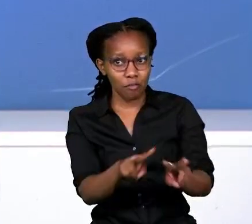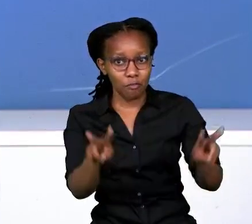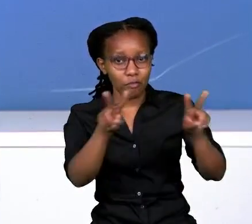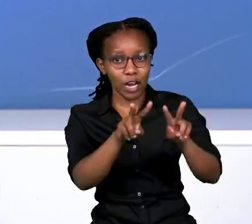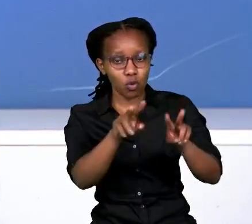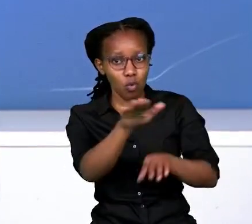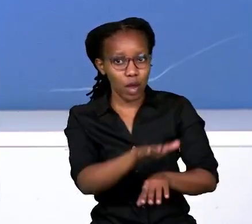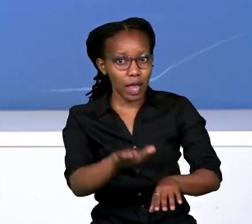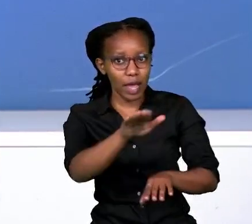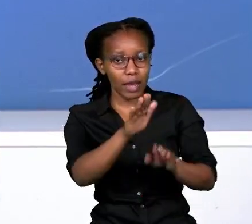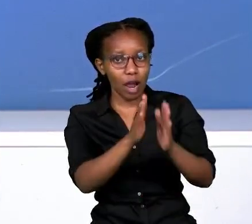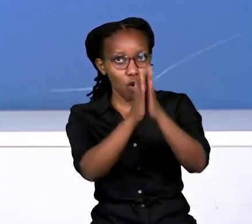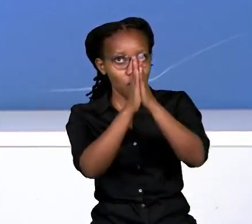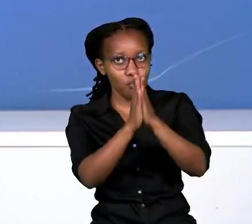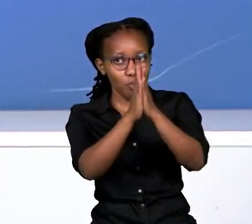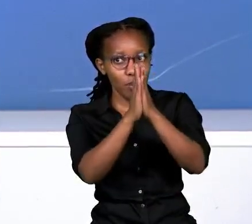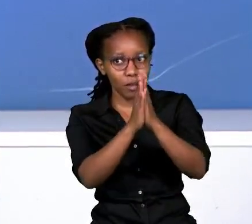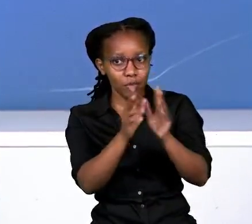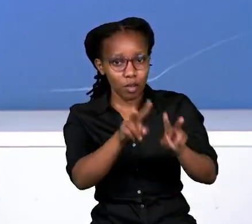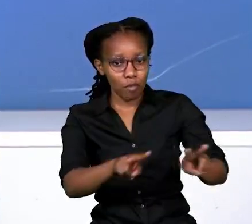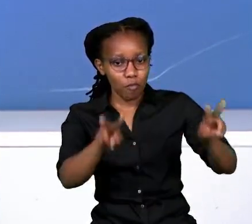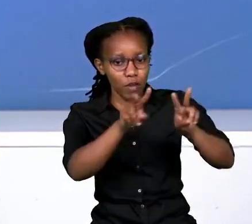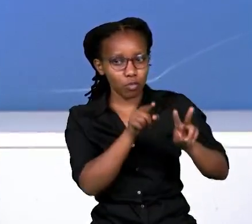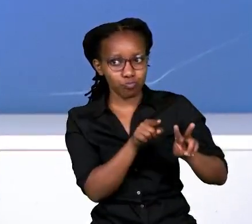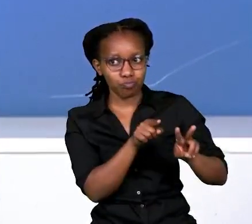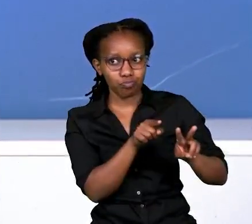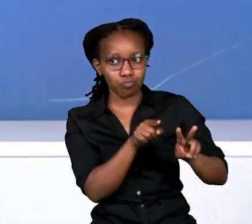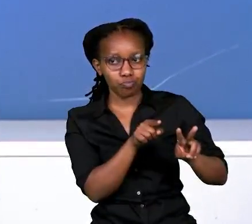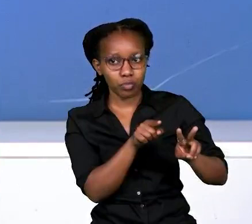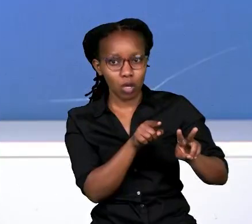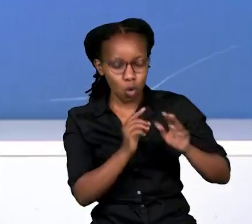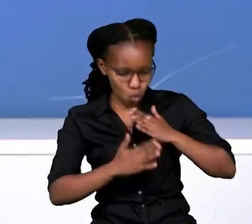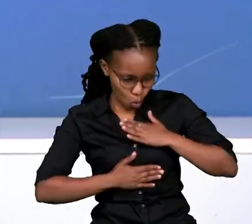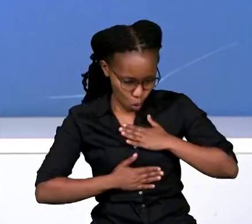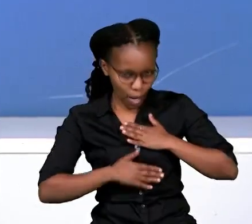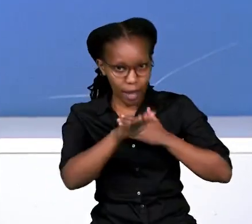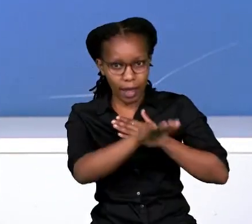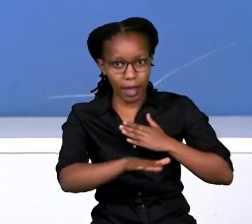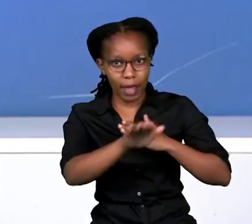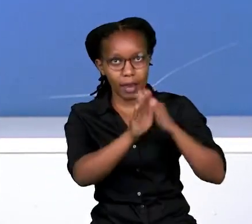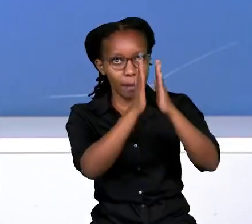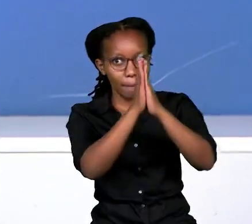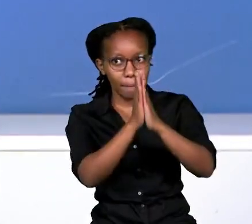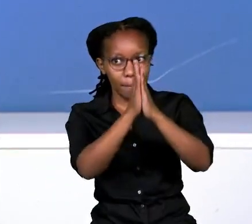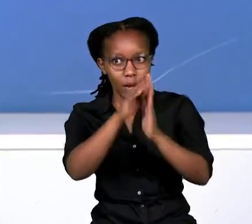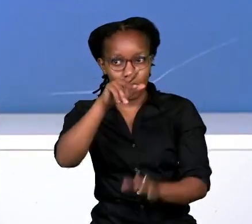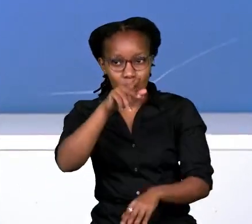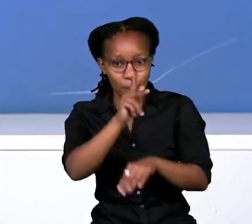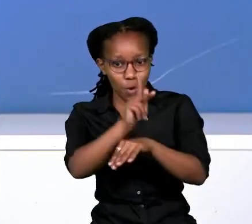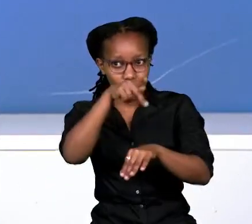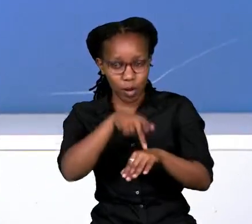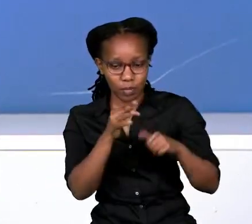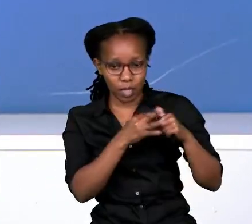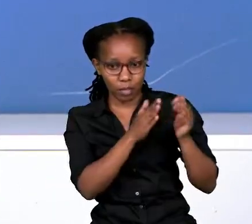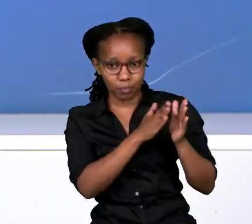prayer. Value. You know, the meaning of value is that you've given regard to that place. Scripture says in Proverbs 8:32, the